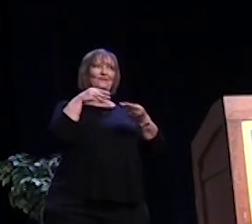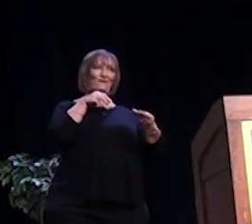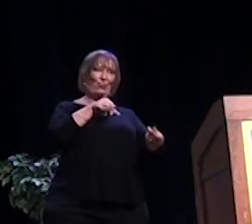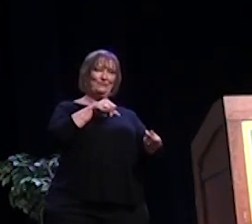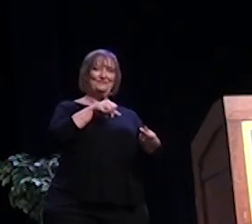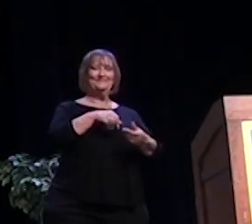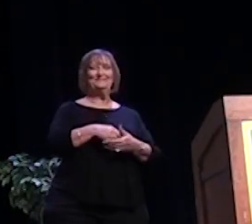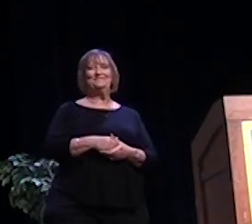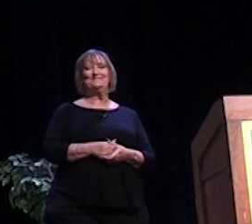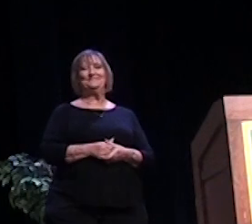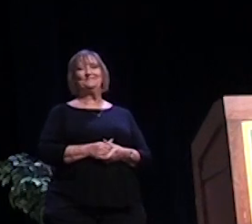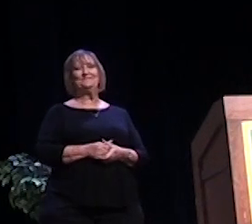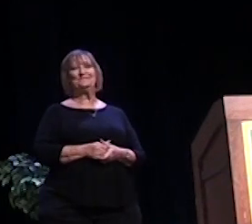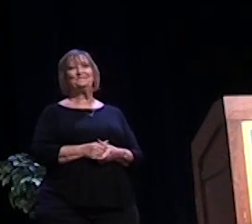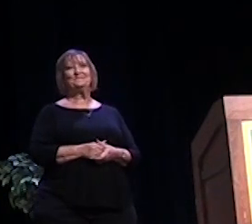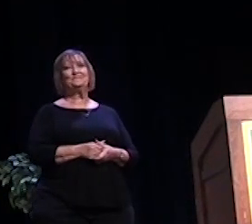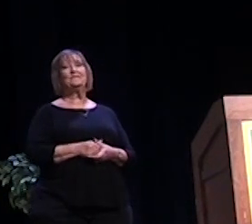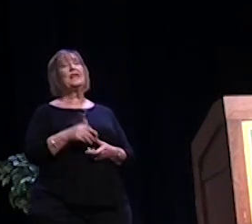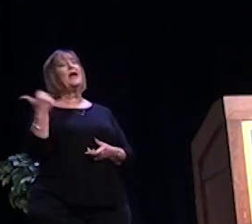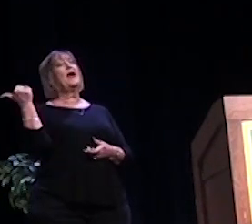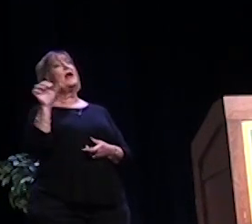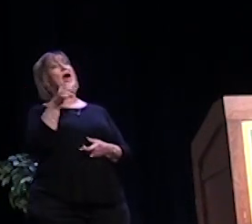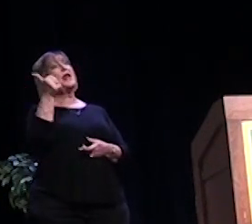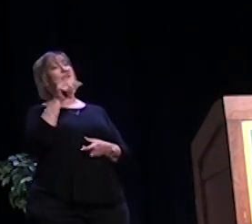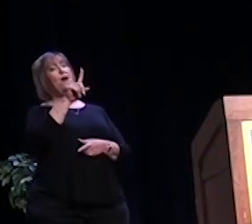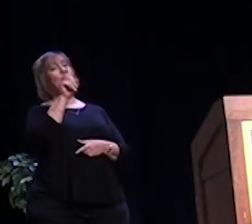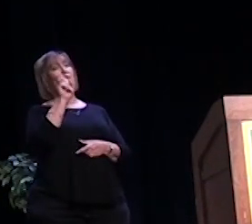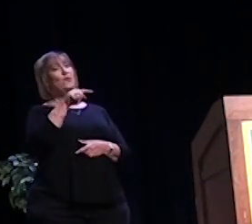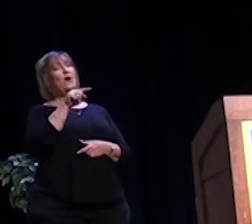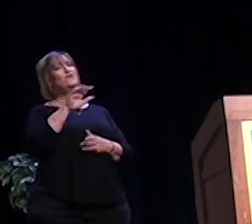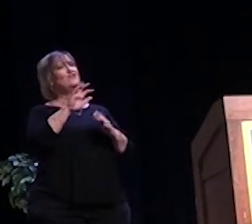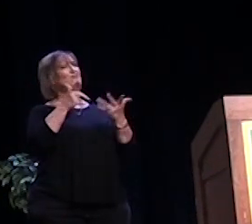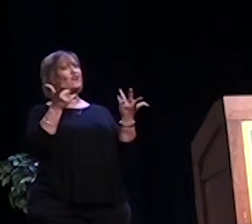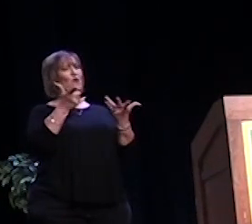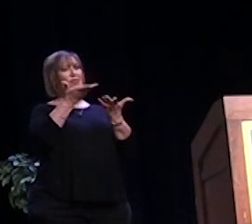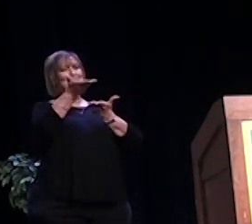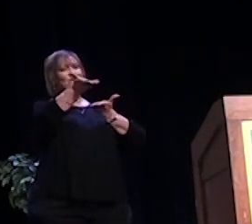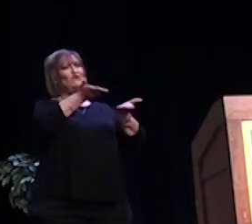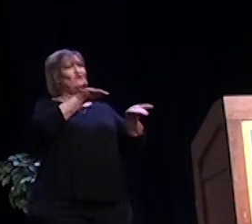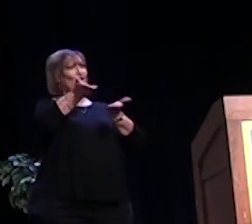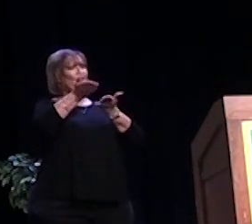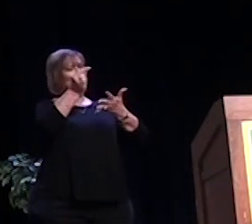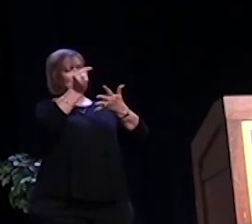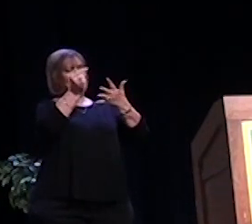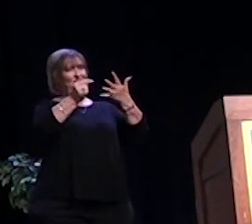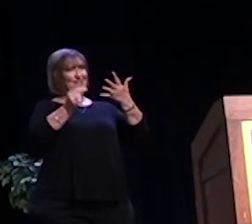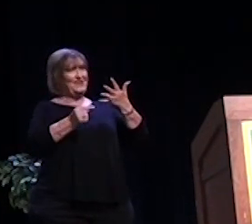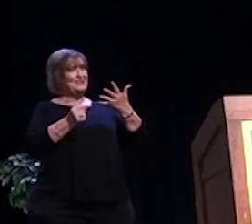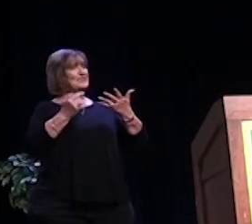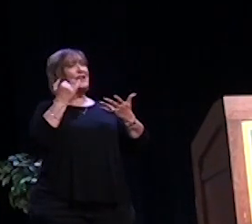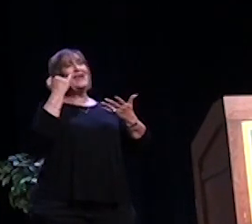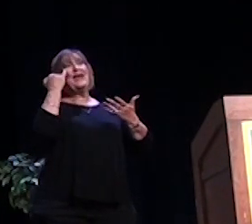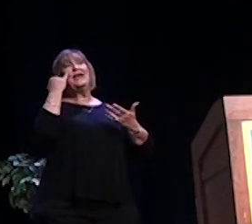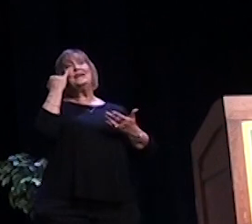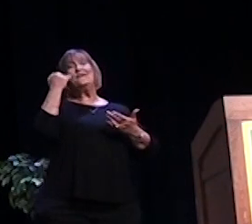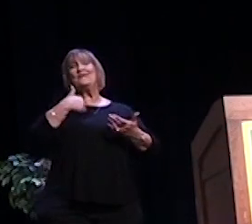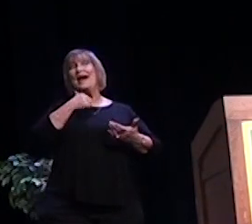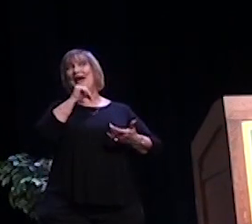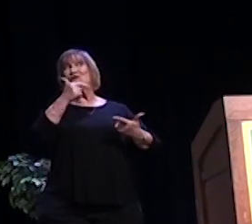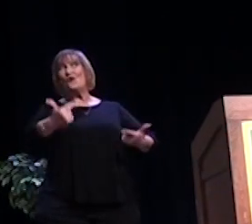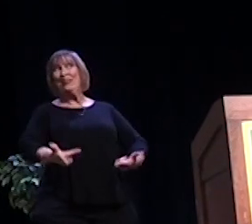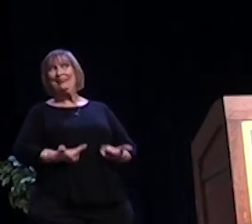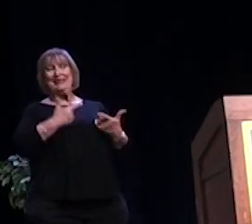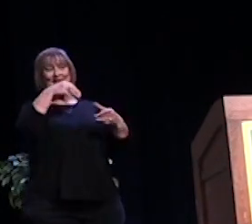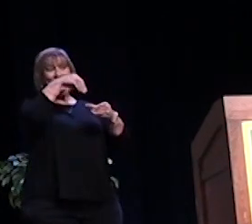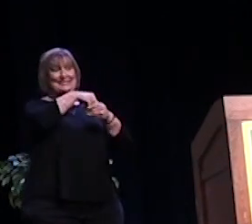All right, we have another question. I think this is a great one. How do I access these services if I live outside the city limits? So